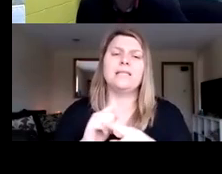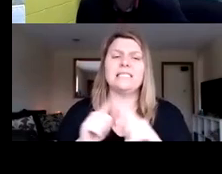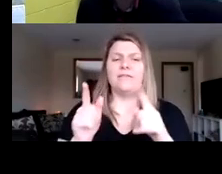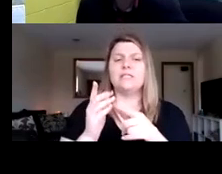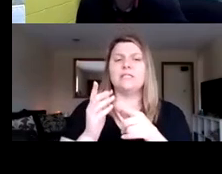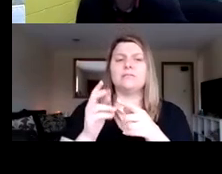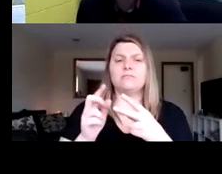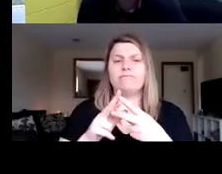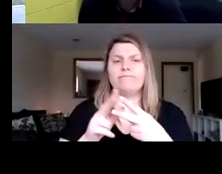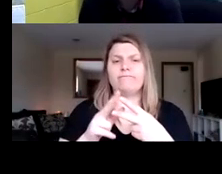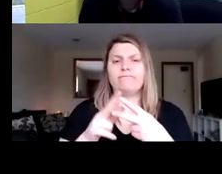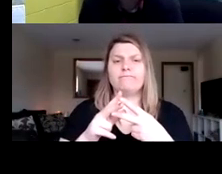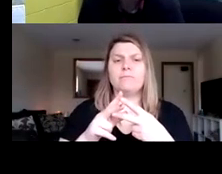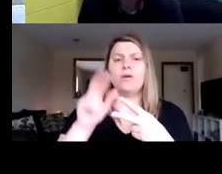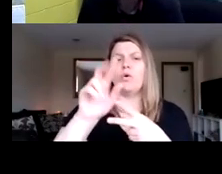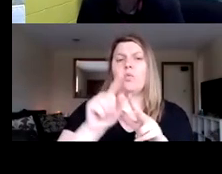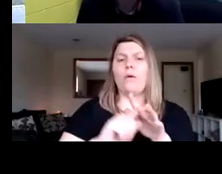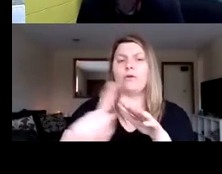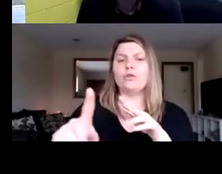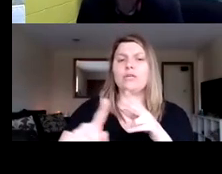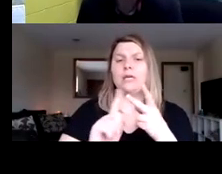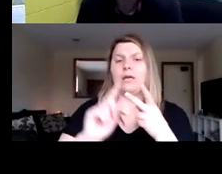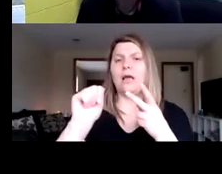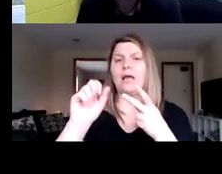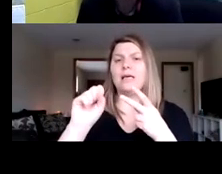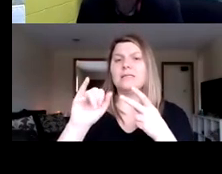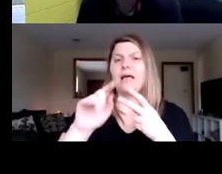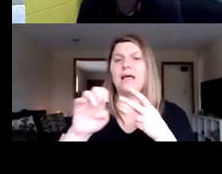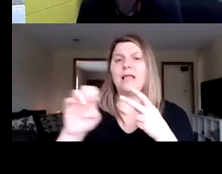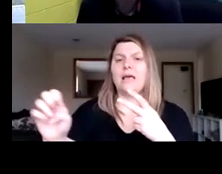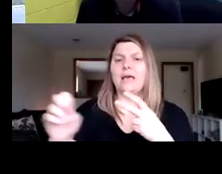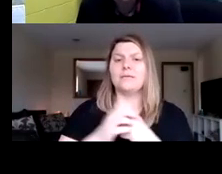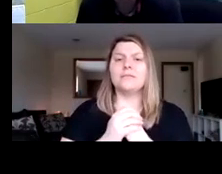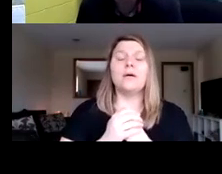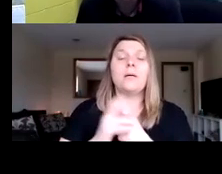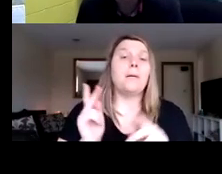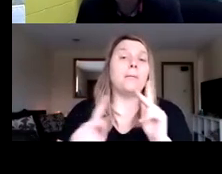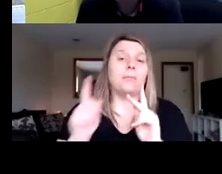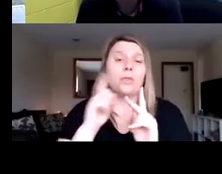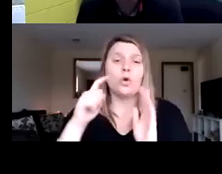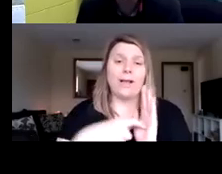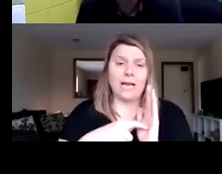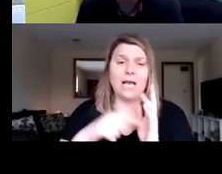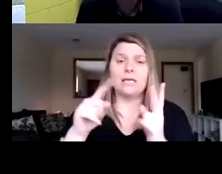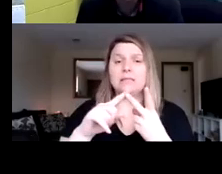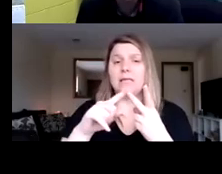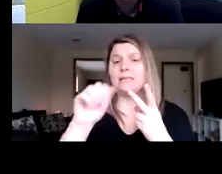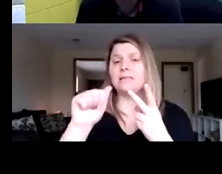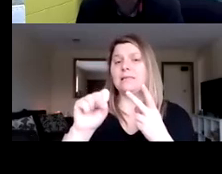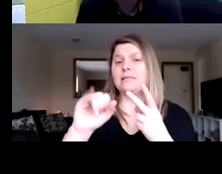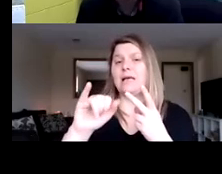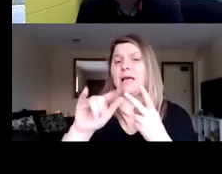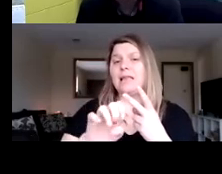asylees and refugees. But those that come to that are recognized as asylees and